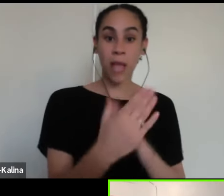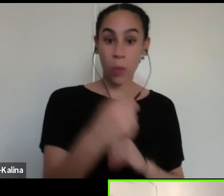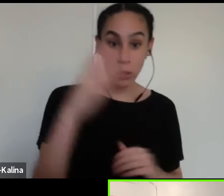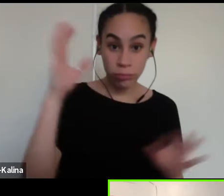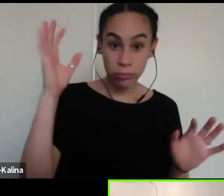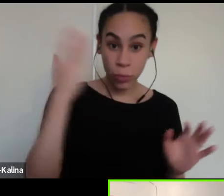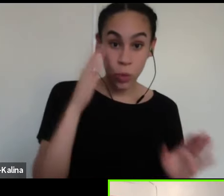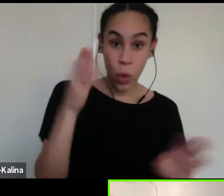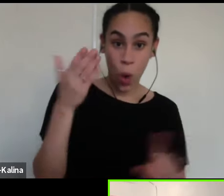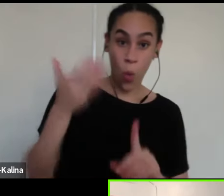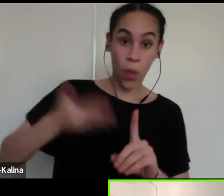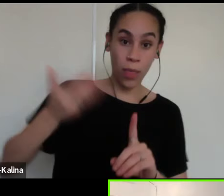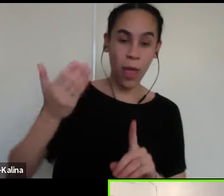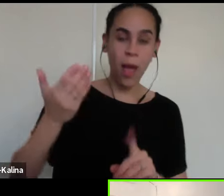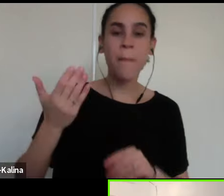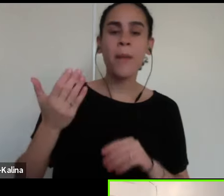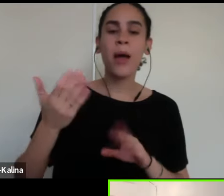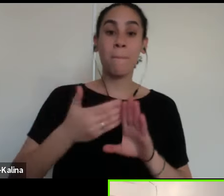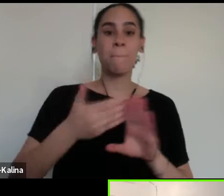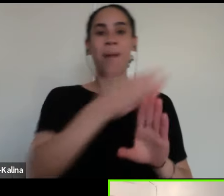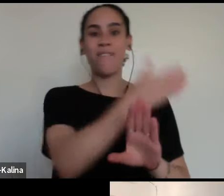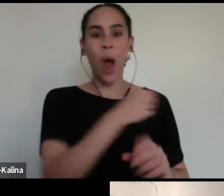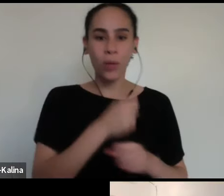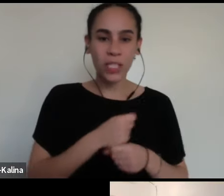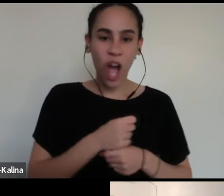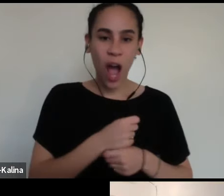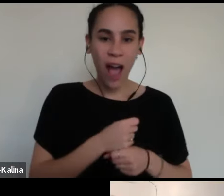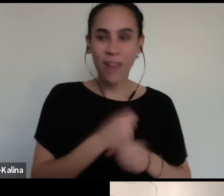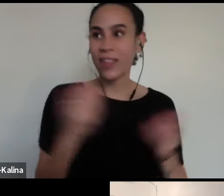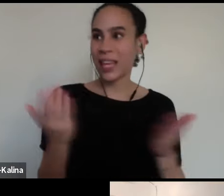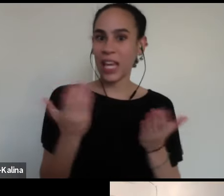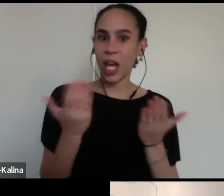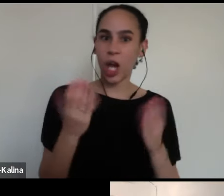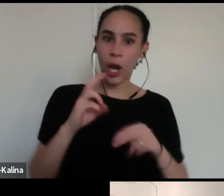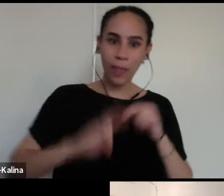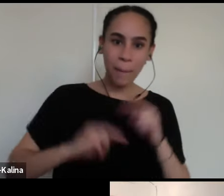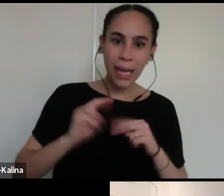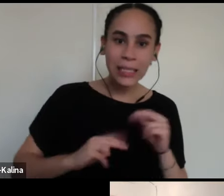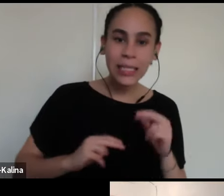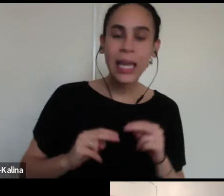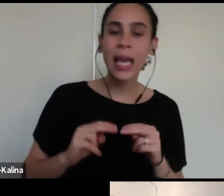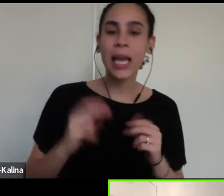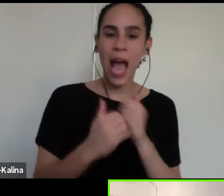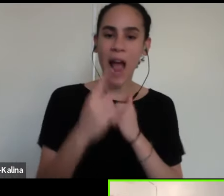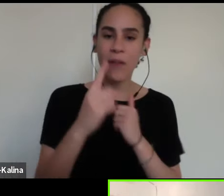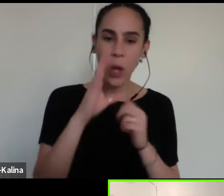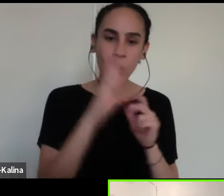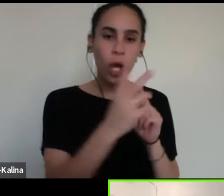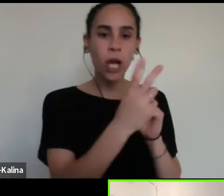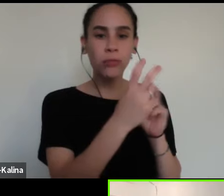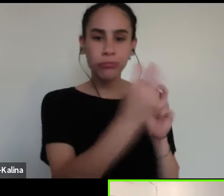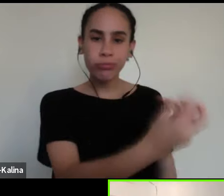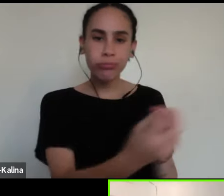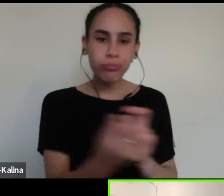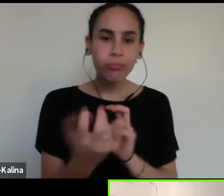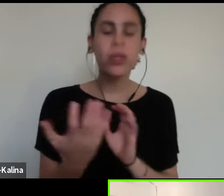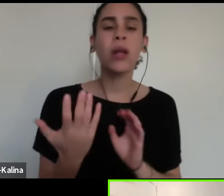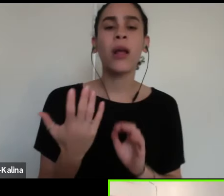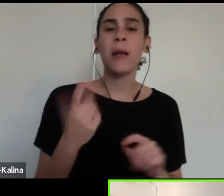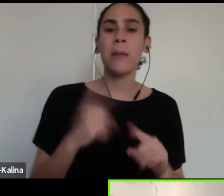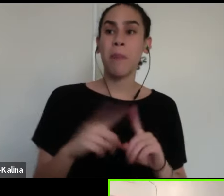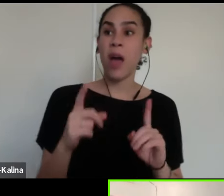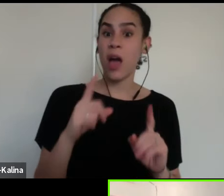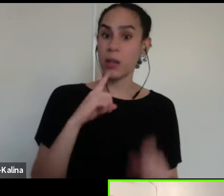once upon a time it would be coffee right here in the building, and everybody would spend time. But yeah, having an